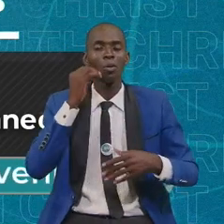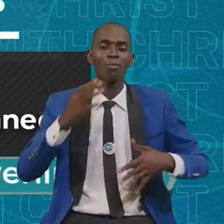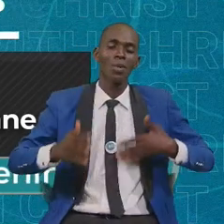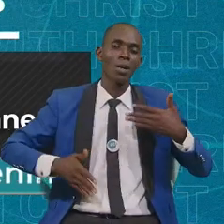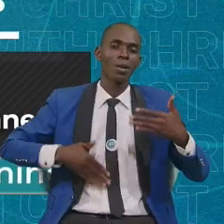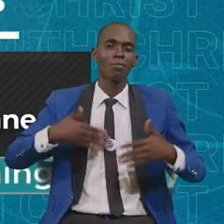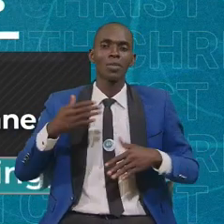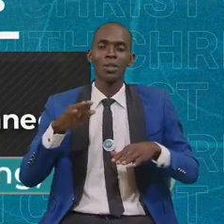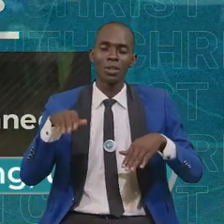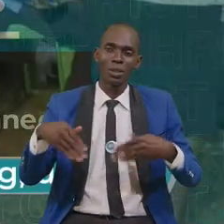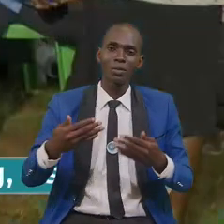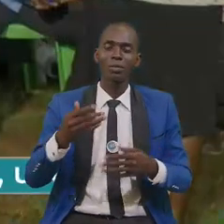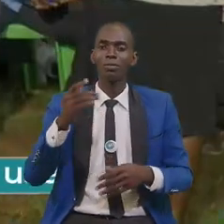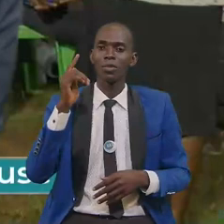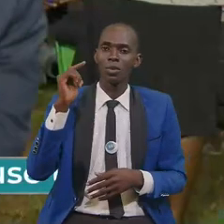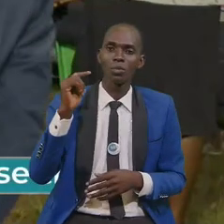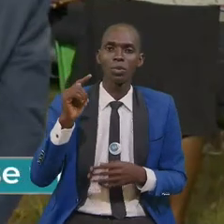testifying to God's faithfulness.